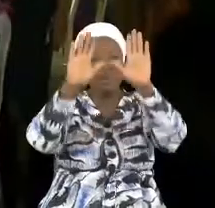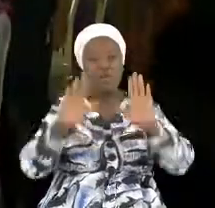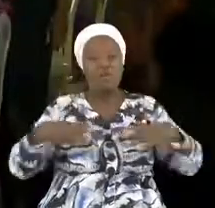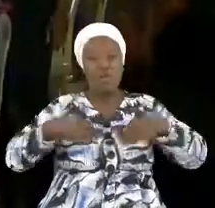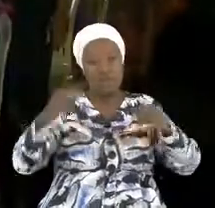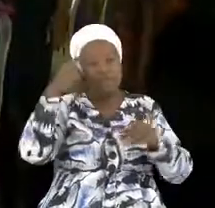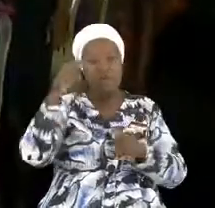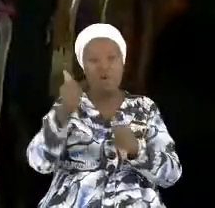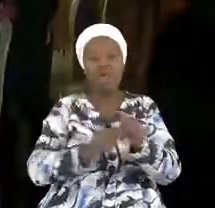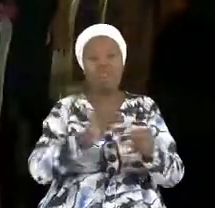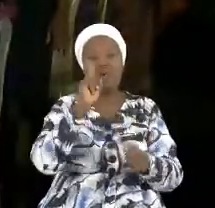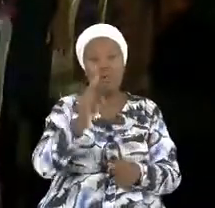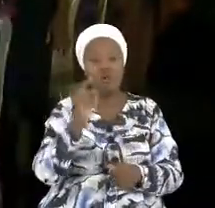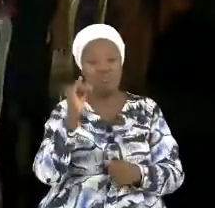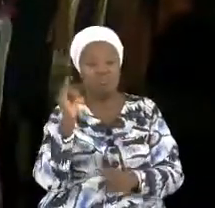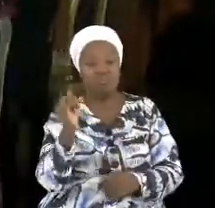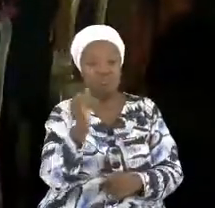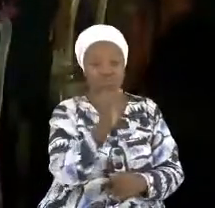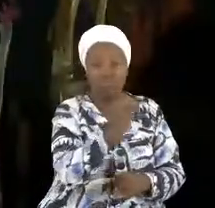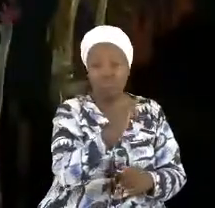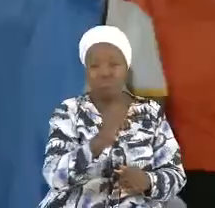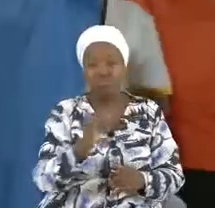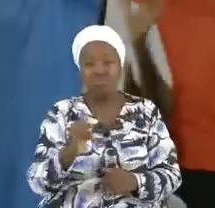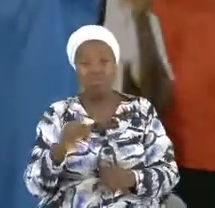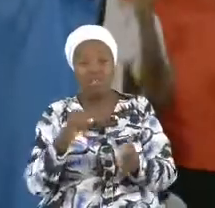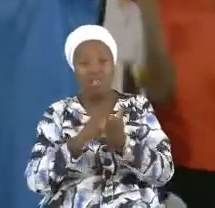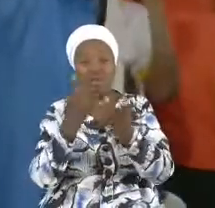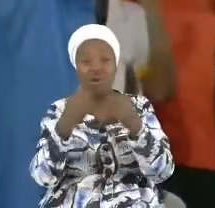way. I said it's coming your way.